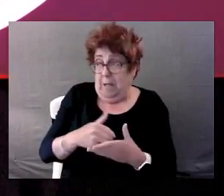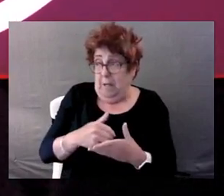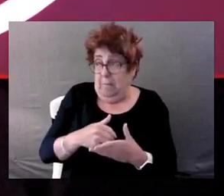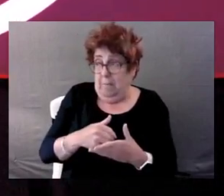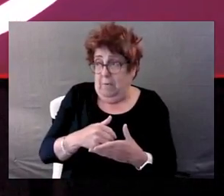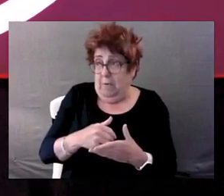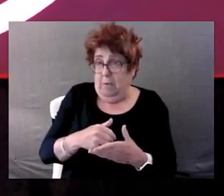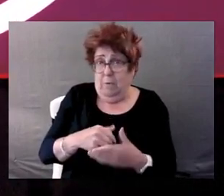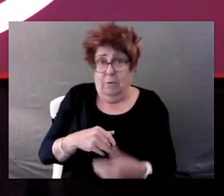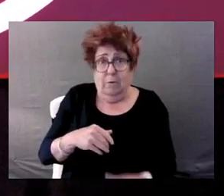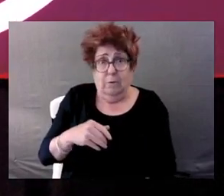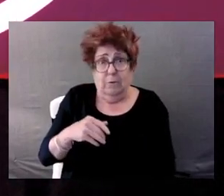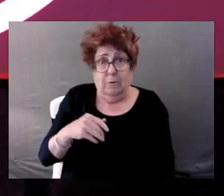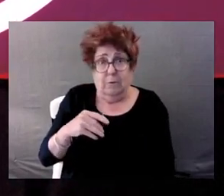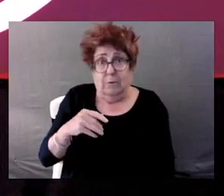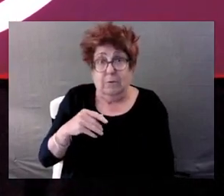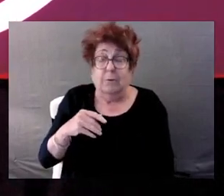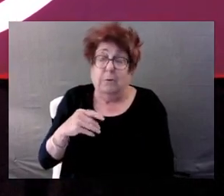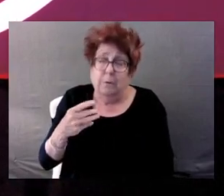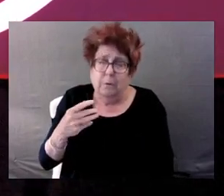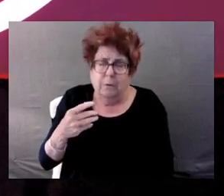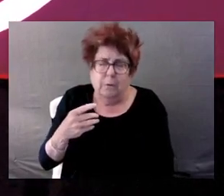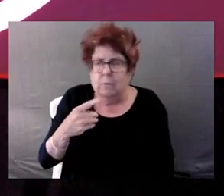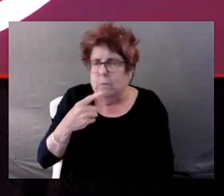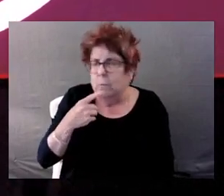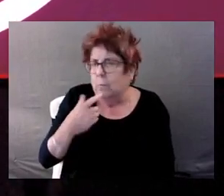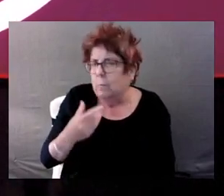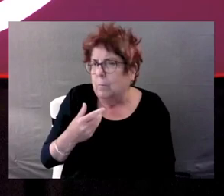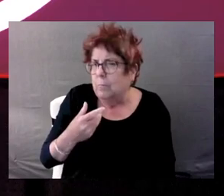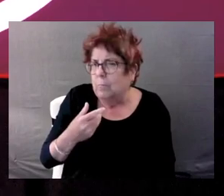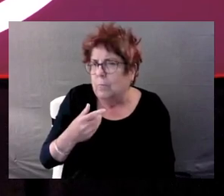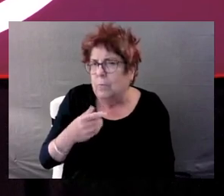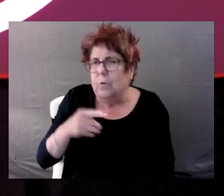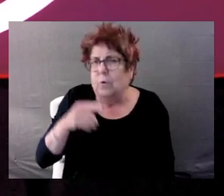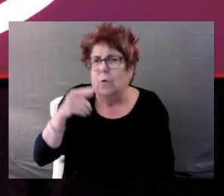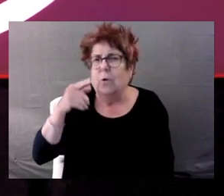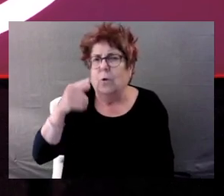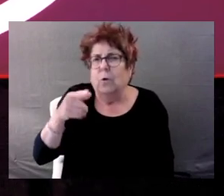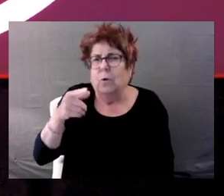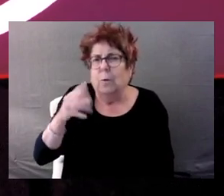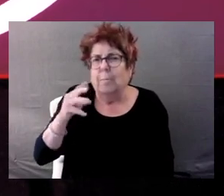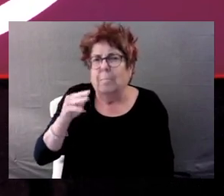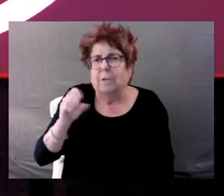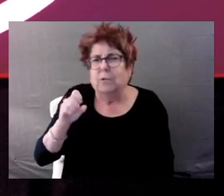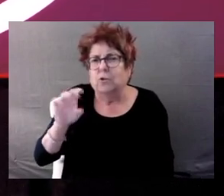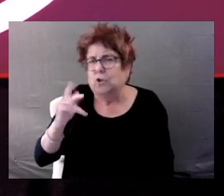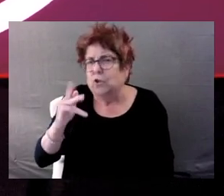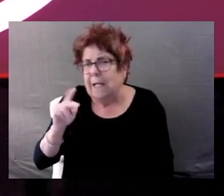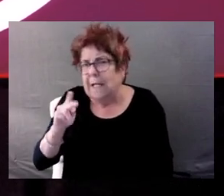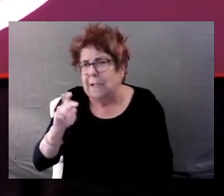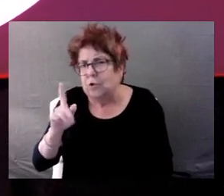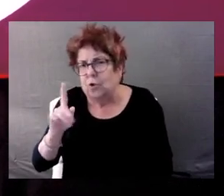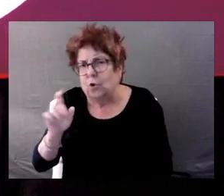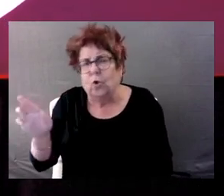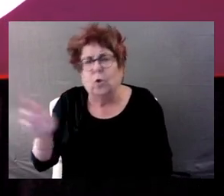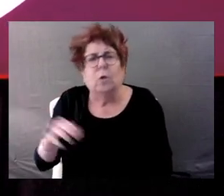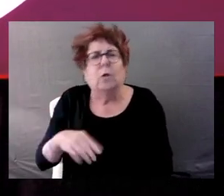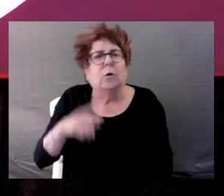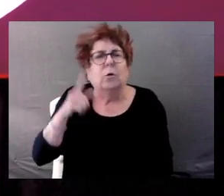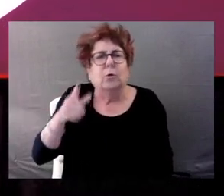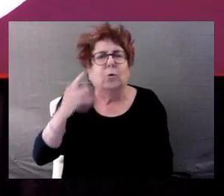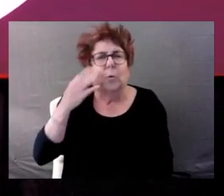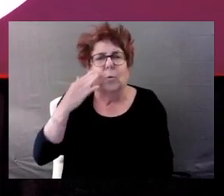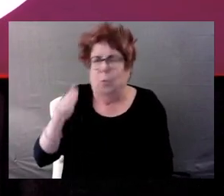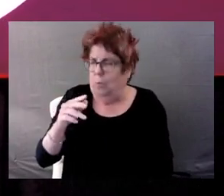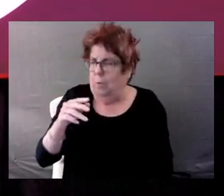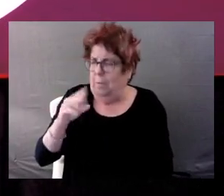today? I said, I'm sorry. She said, Victor and Miss Chancellor. I said, wait. She was like, you don't know Victor and Miss